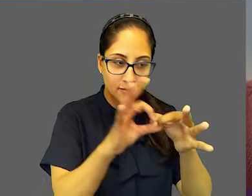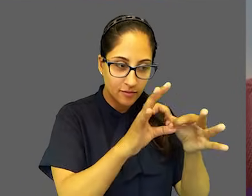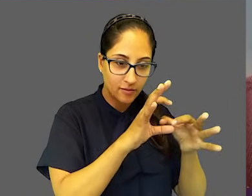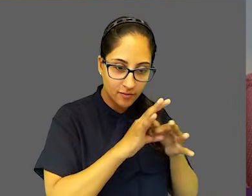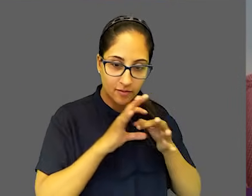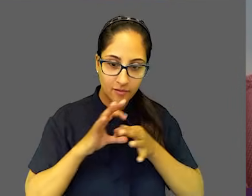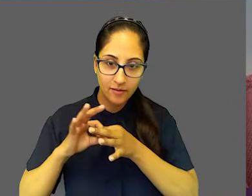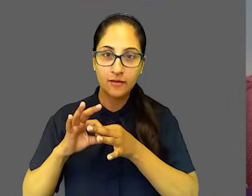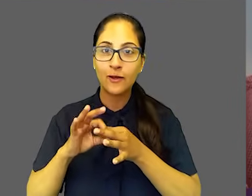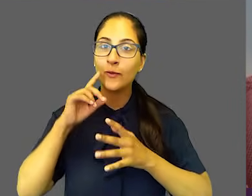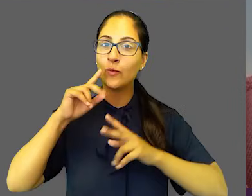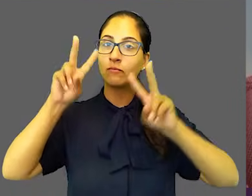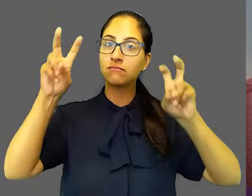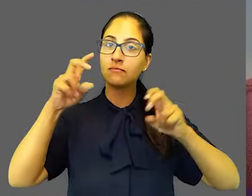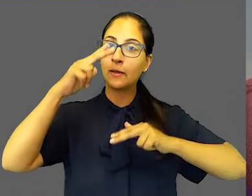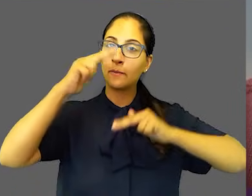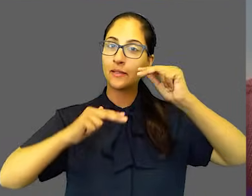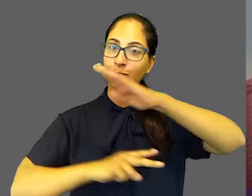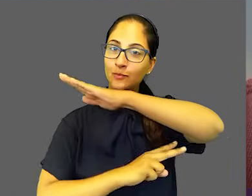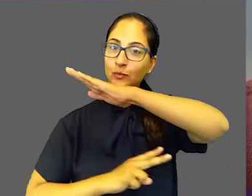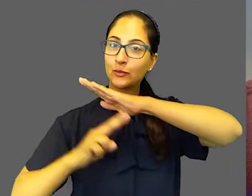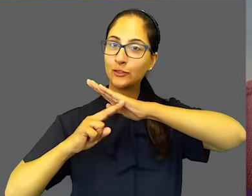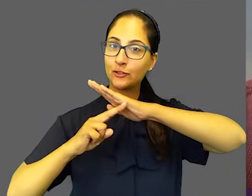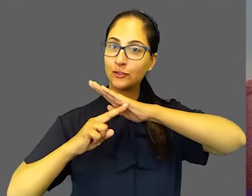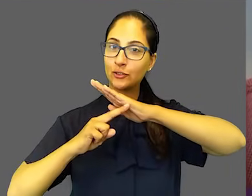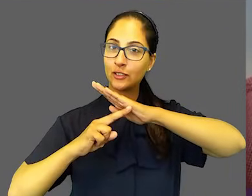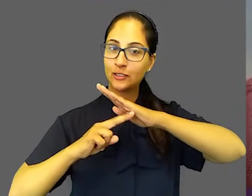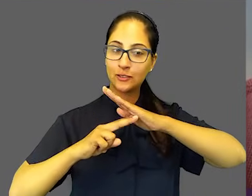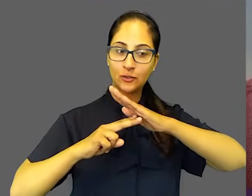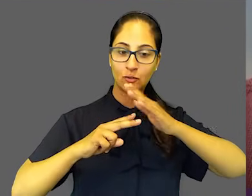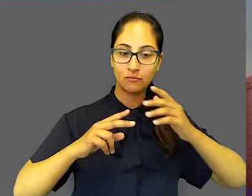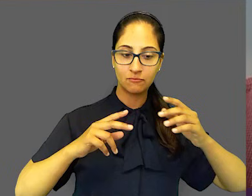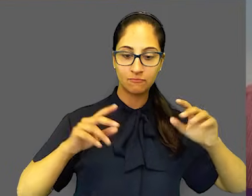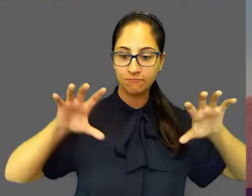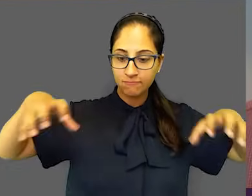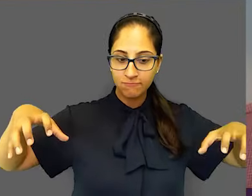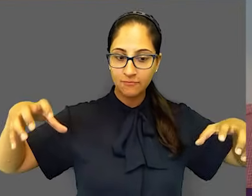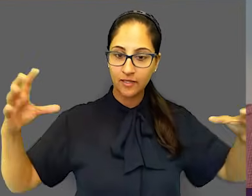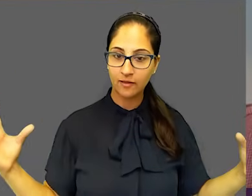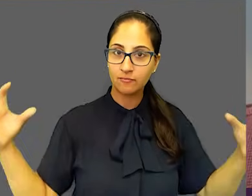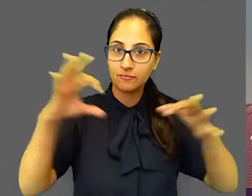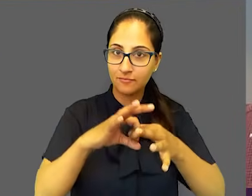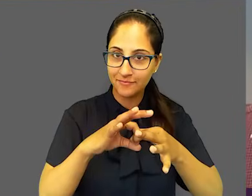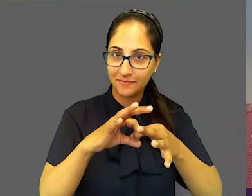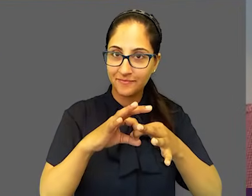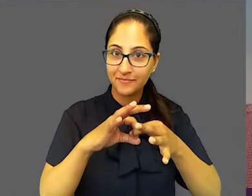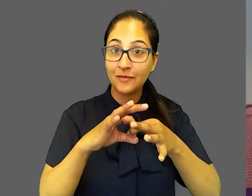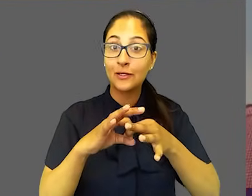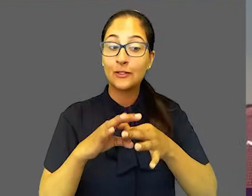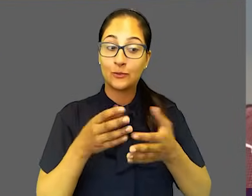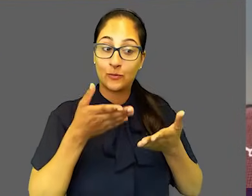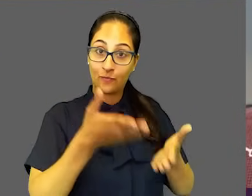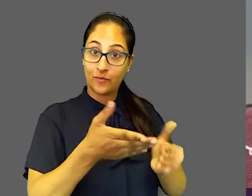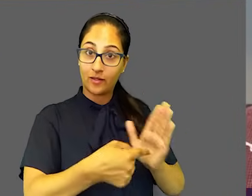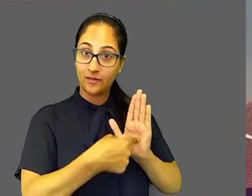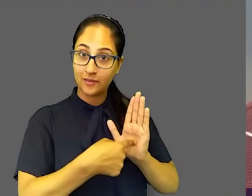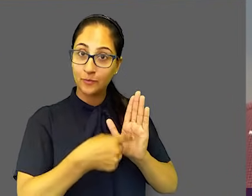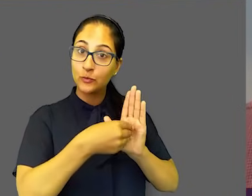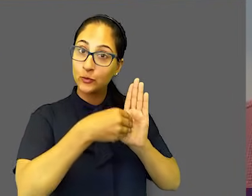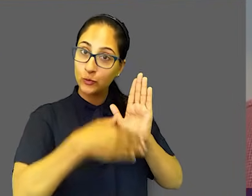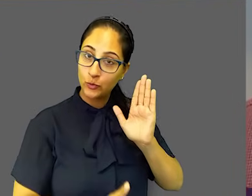moment because that student was able to connect their passion for ethics in the